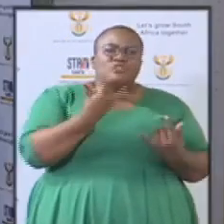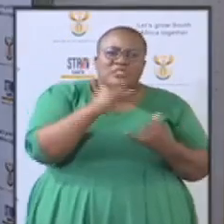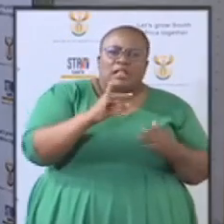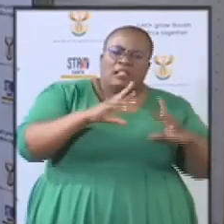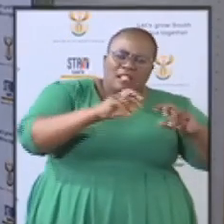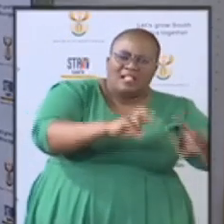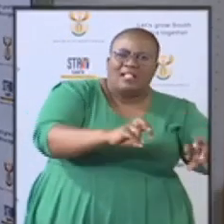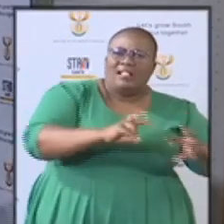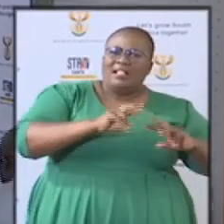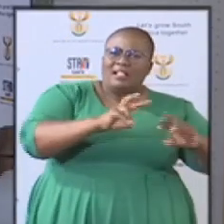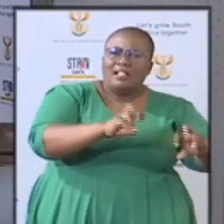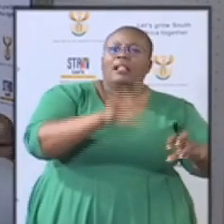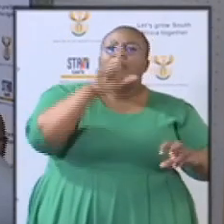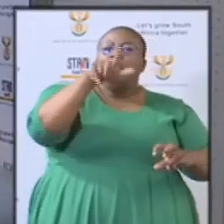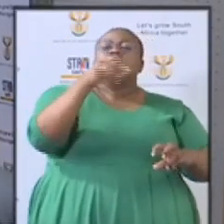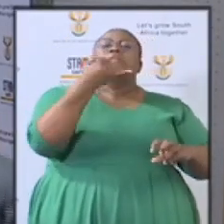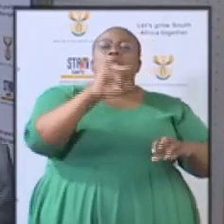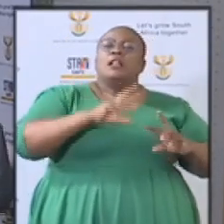Thank you.